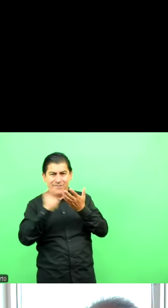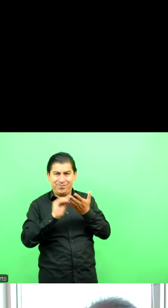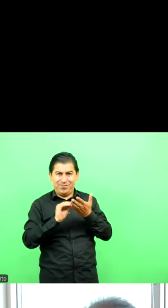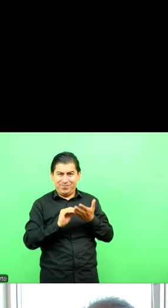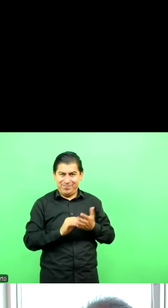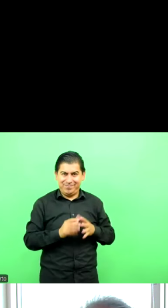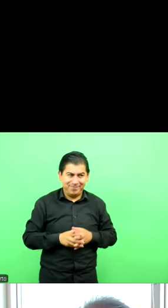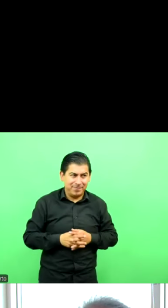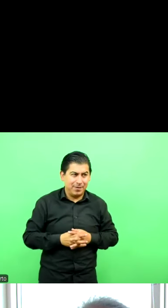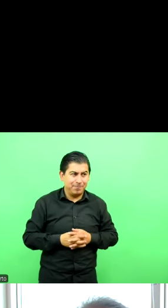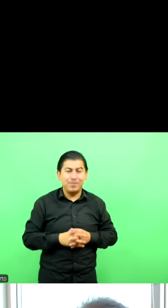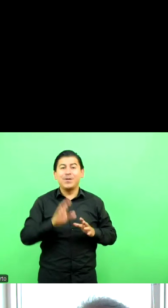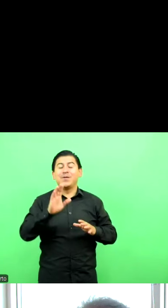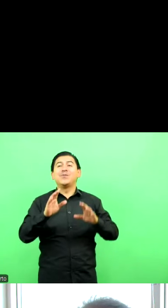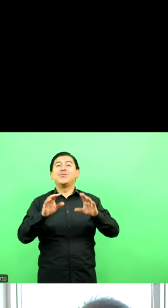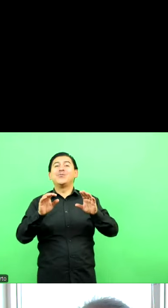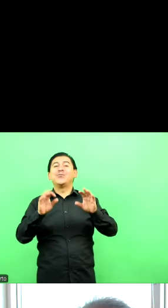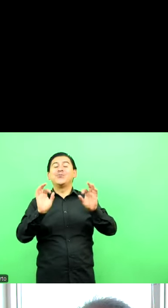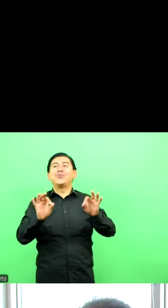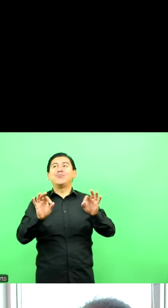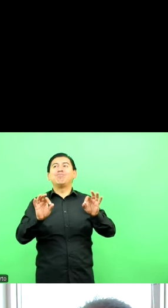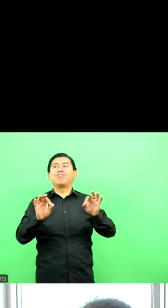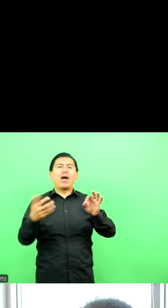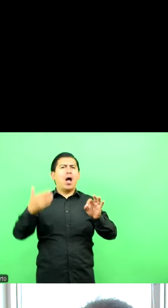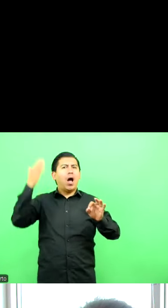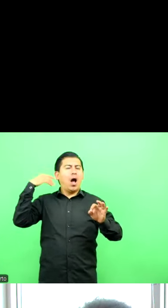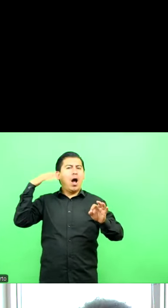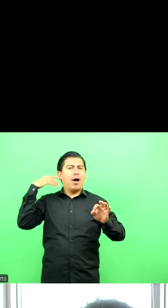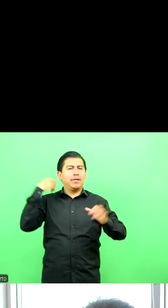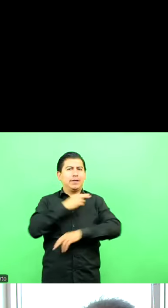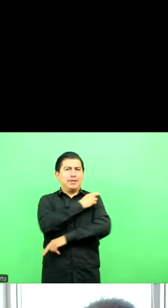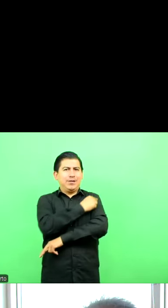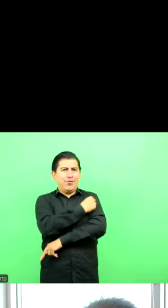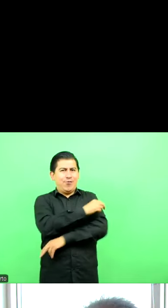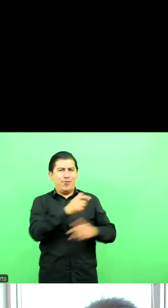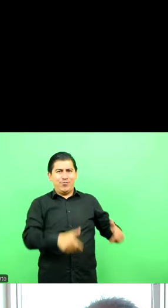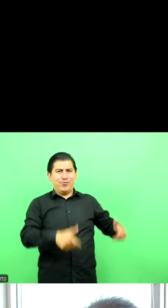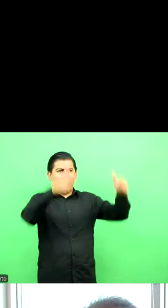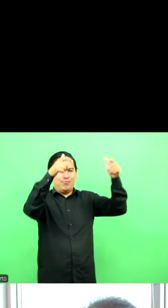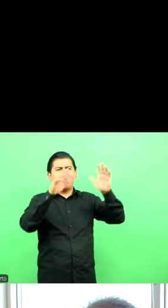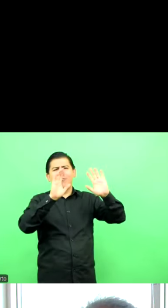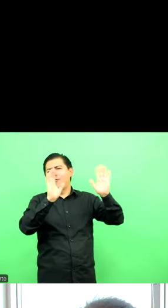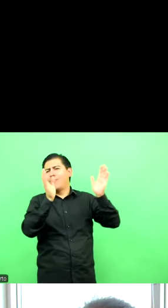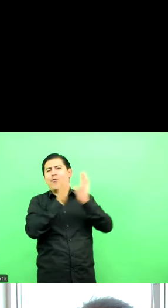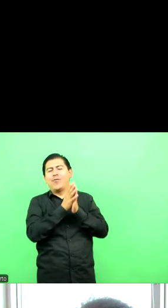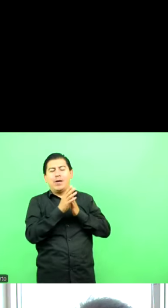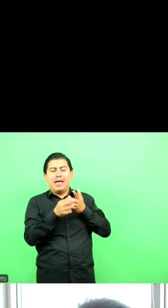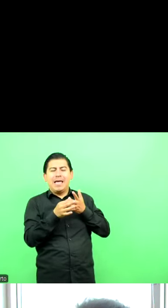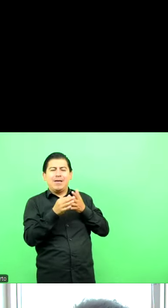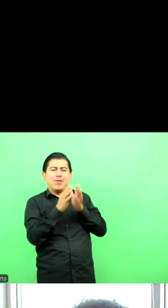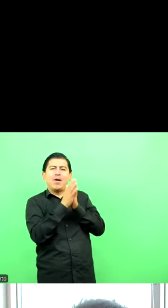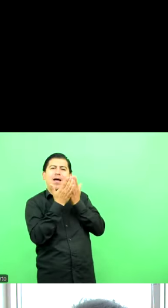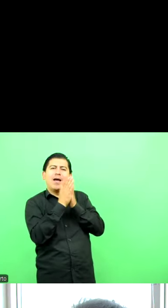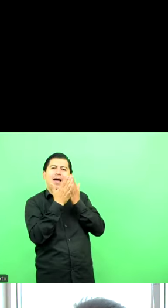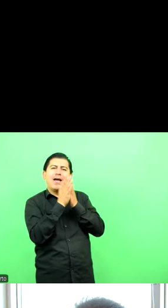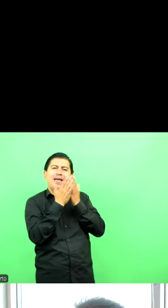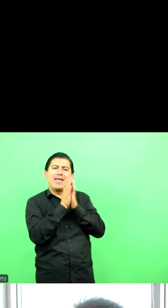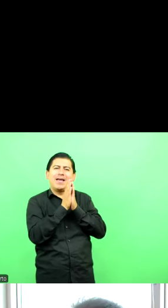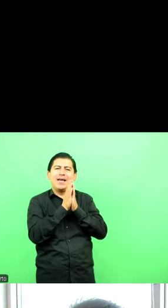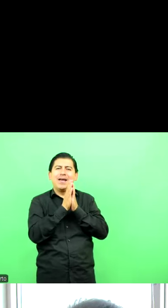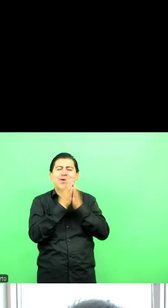names as an interregional guidance on strengthening resilience. We piloted this in 7 countries in our region,